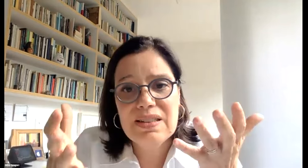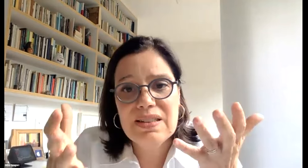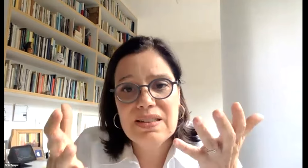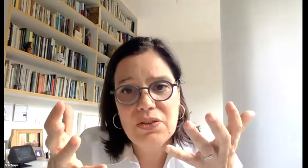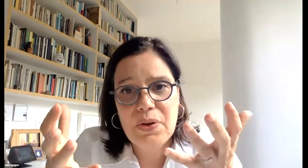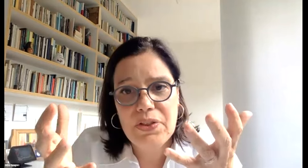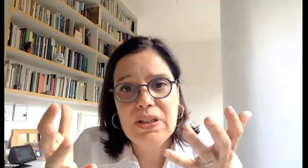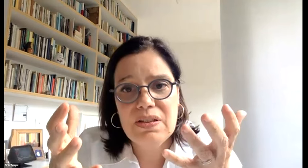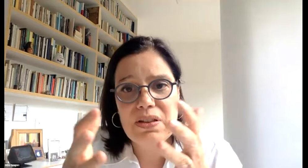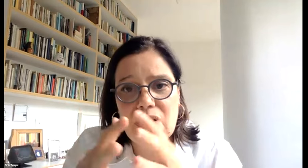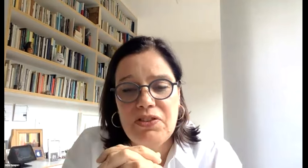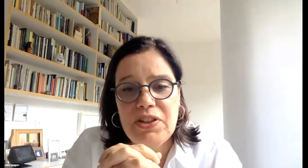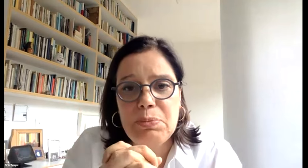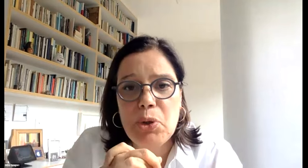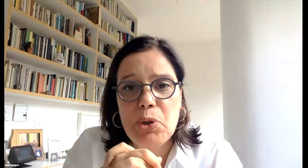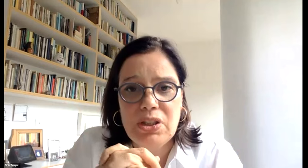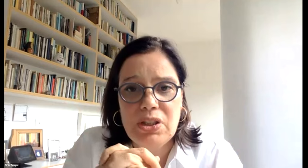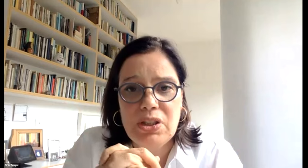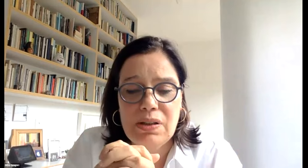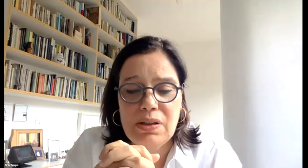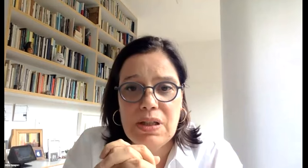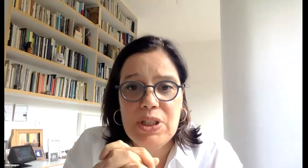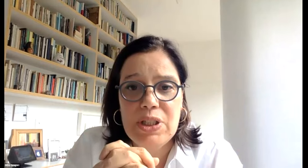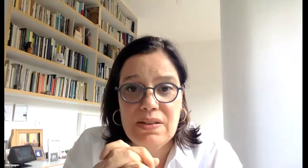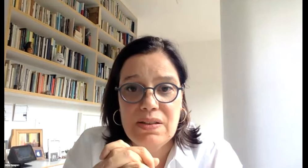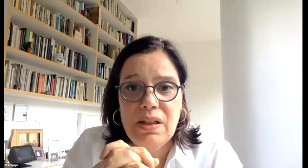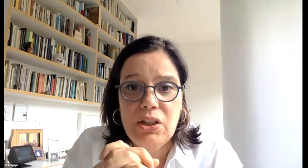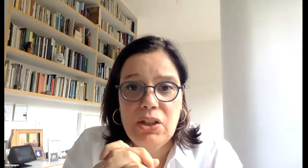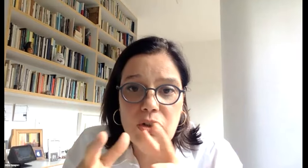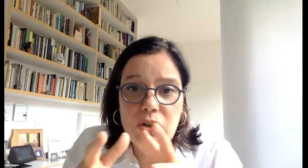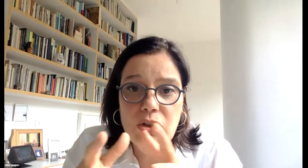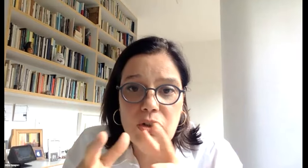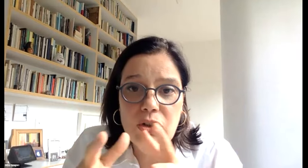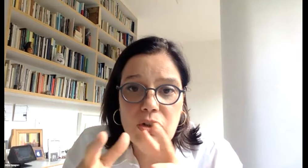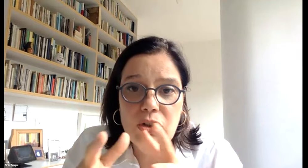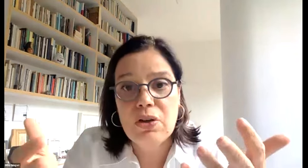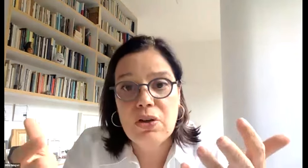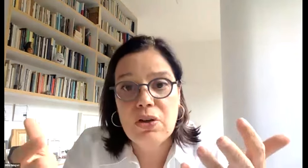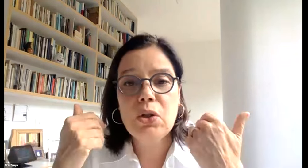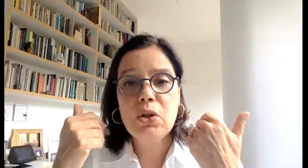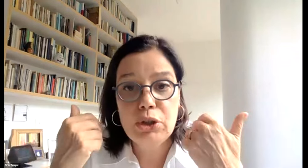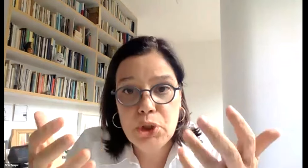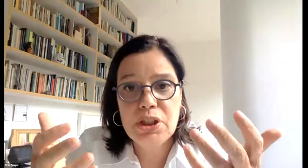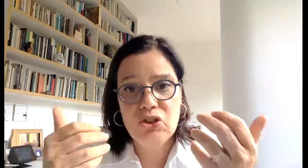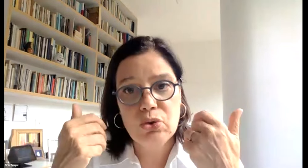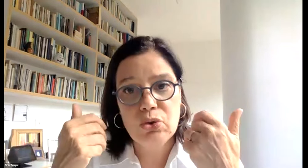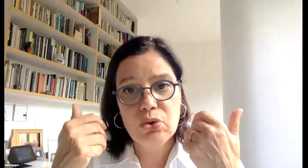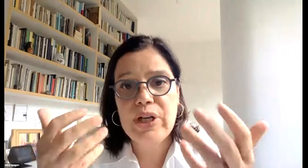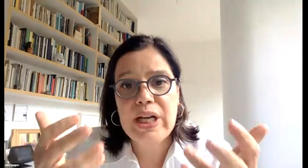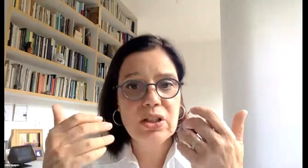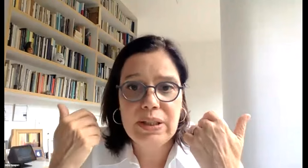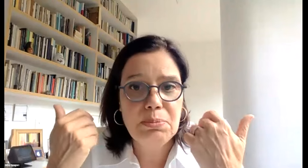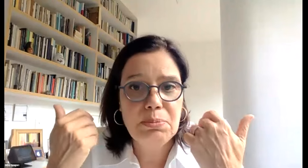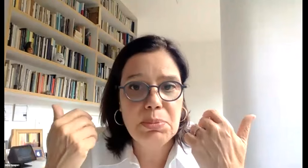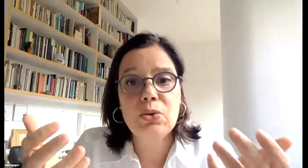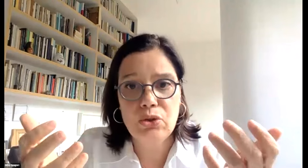think this kind of things are very important nowadays. You know, we have lots of contributions,